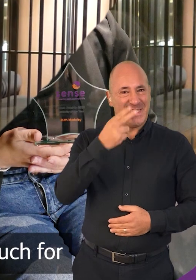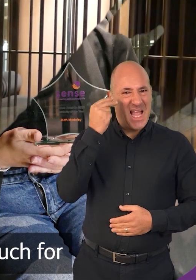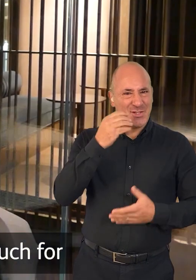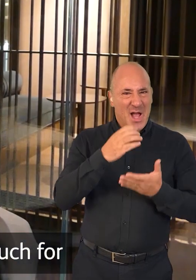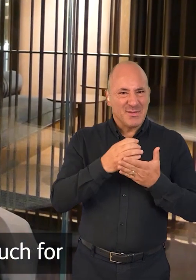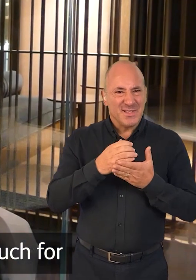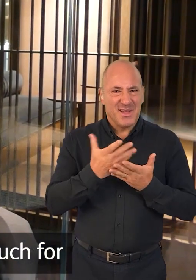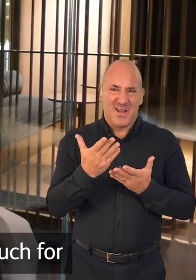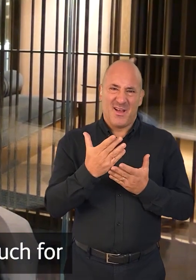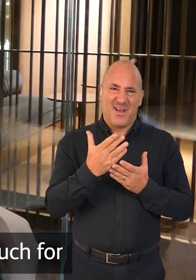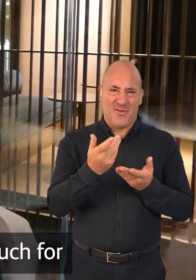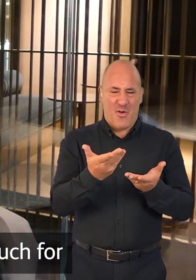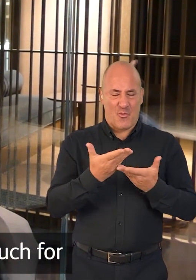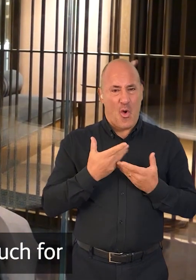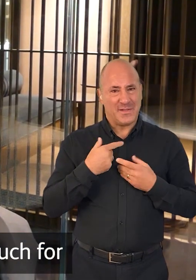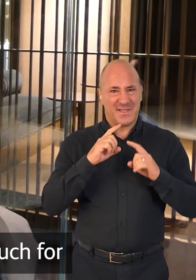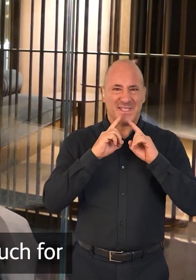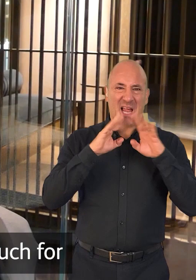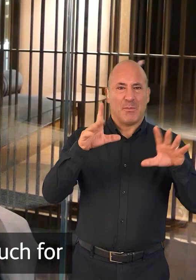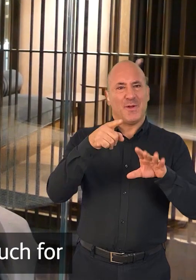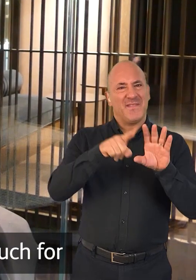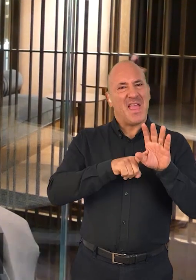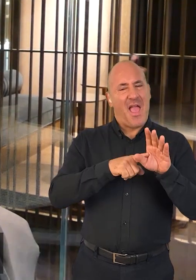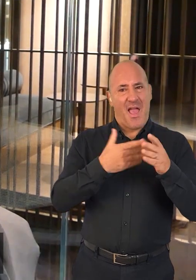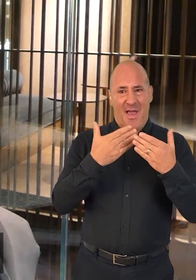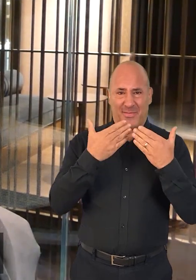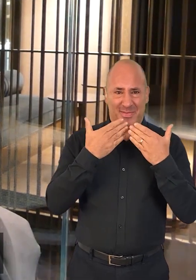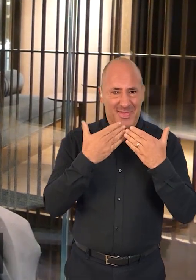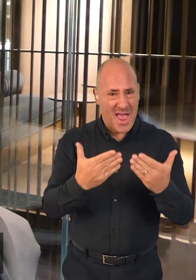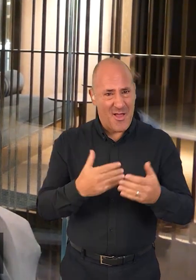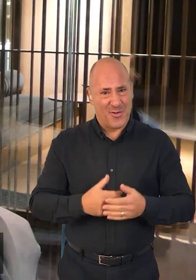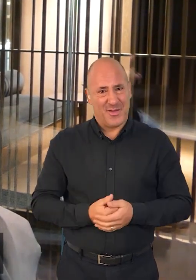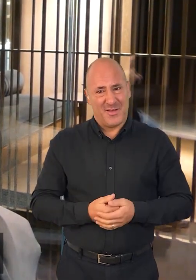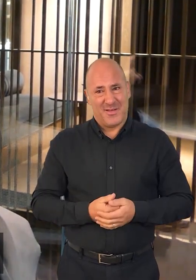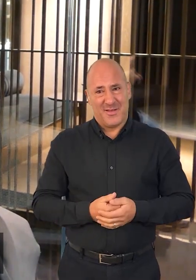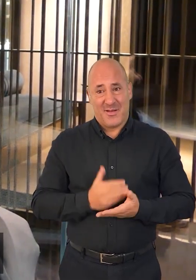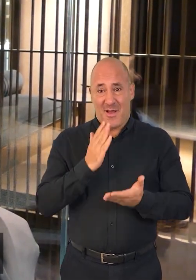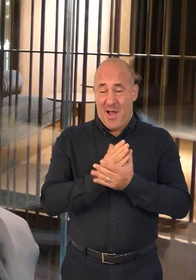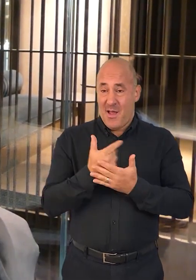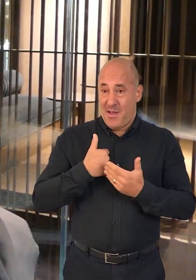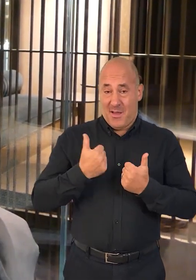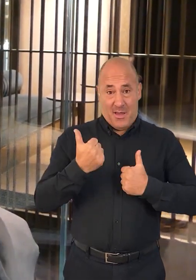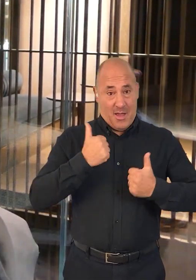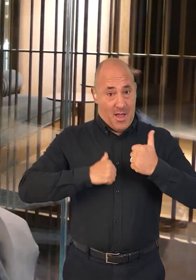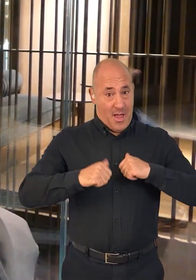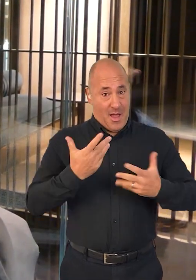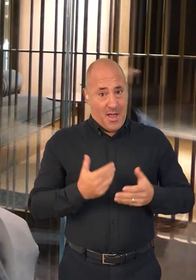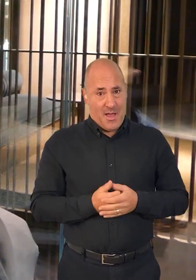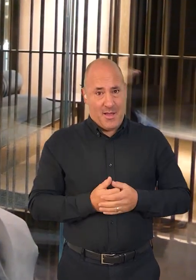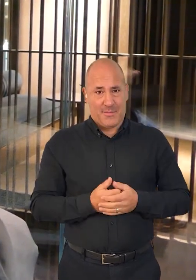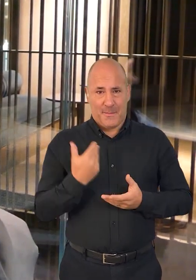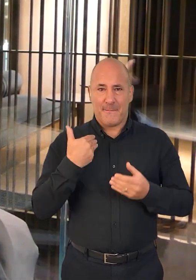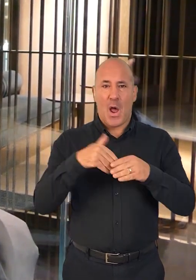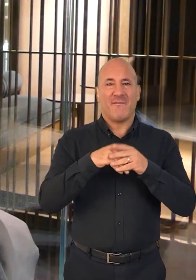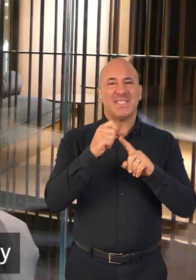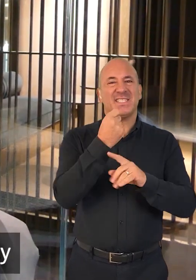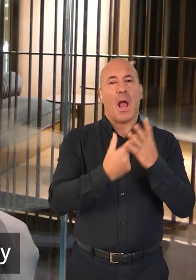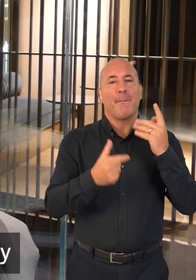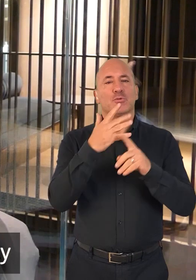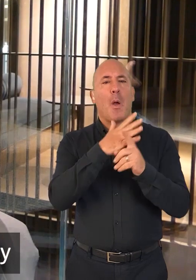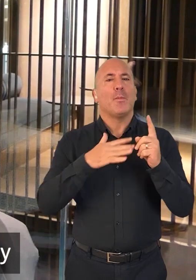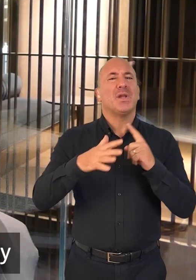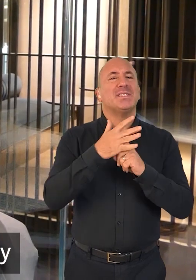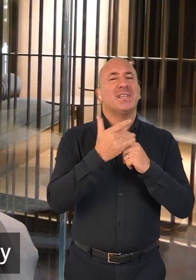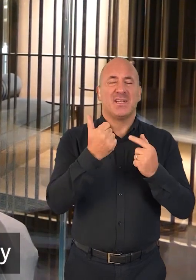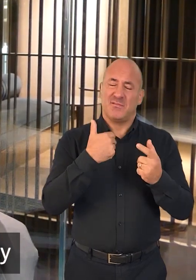Hi Sense Charity, thank you so much for awarding me Celebrity of the Year. Honest, I'm so made up. Being